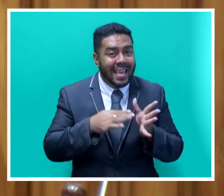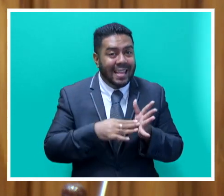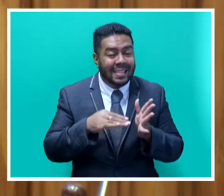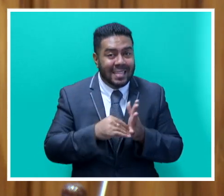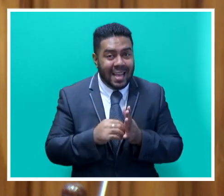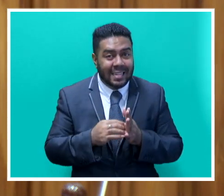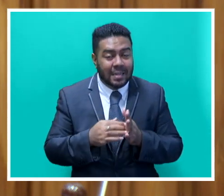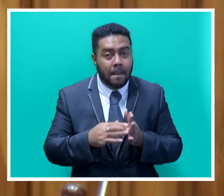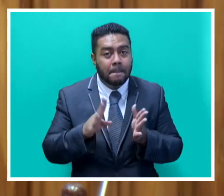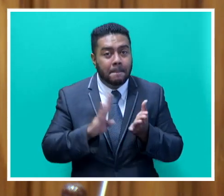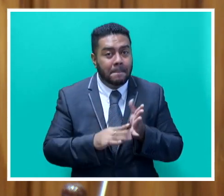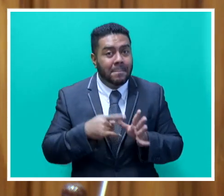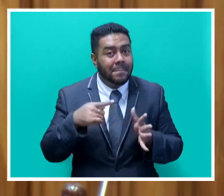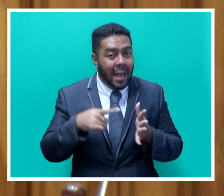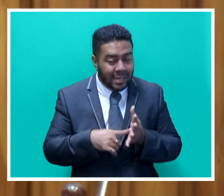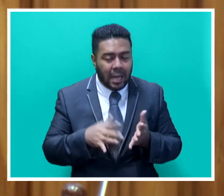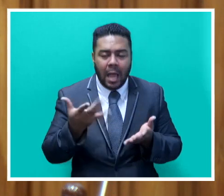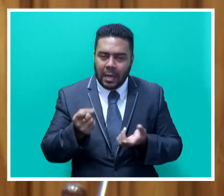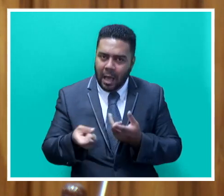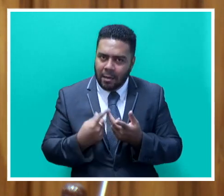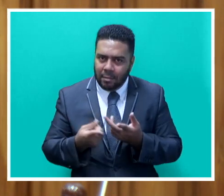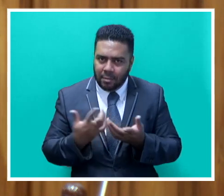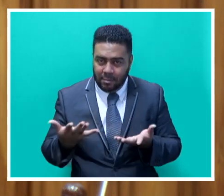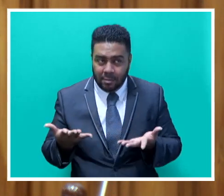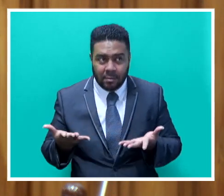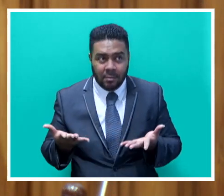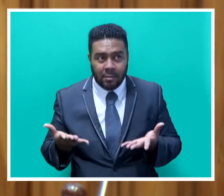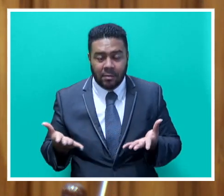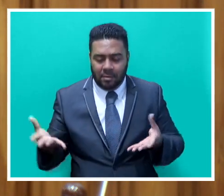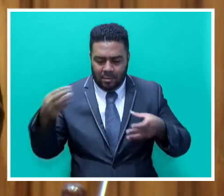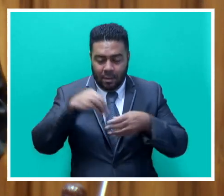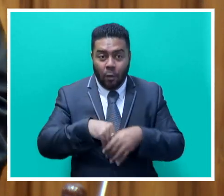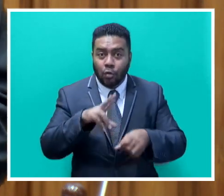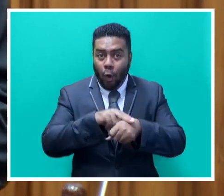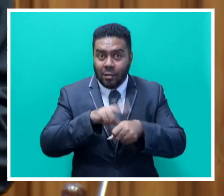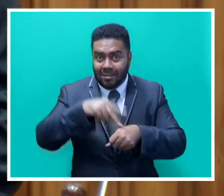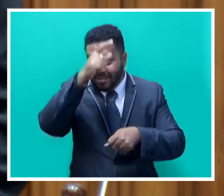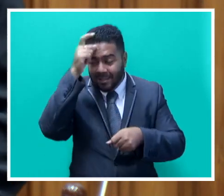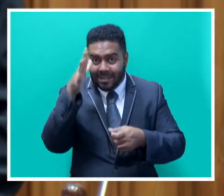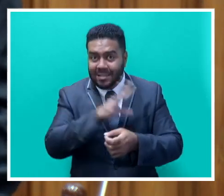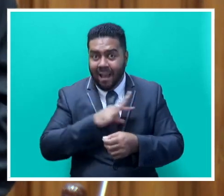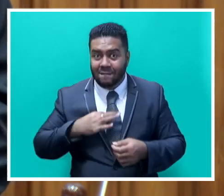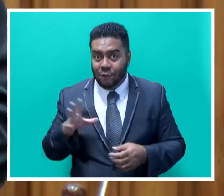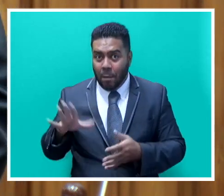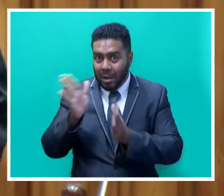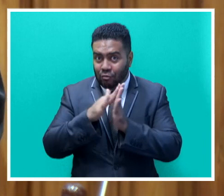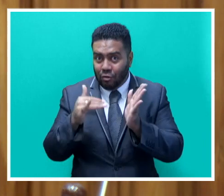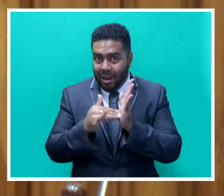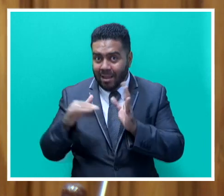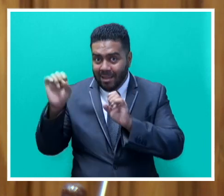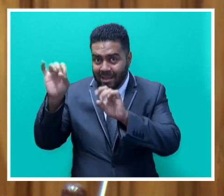providing virtual daily advice, but in addition, they have physical presence in mentoring, guiding, evaluating the work on the